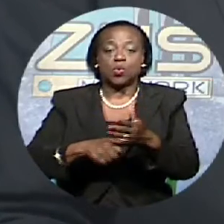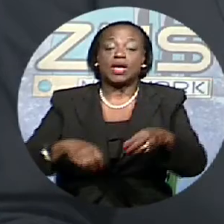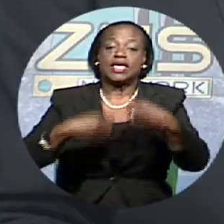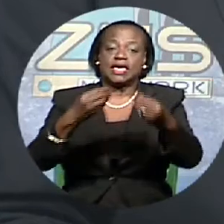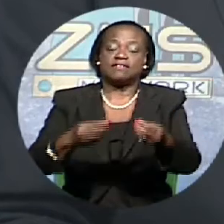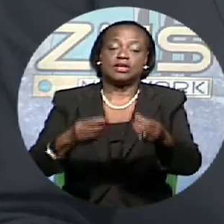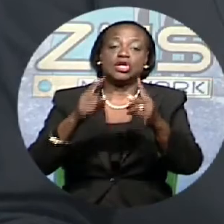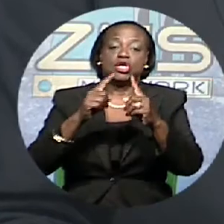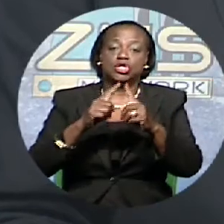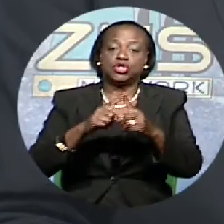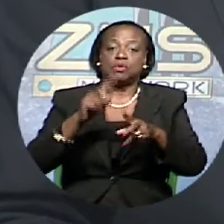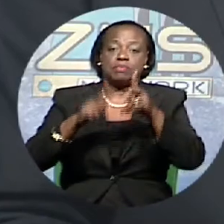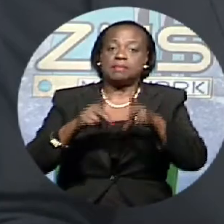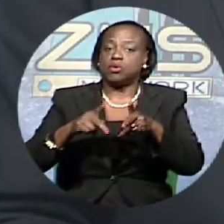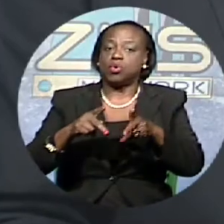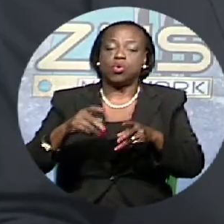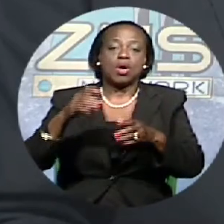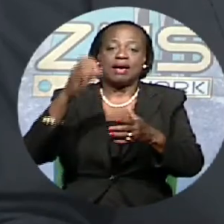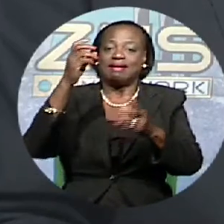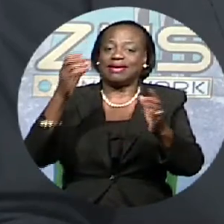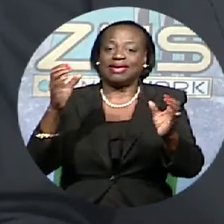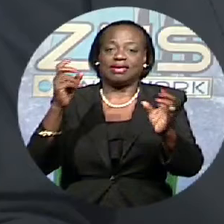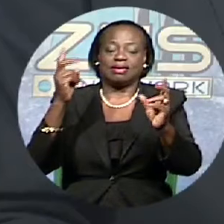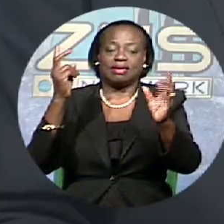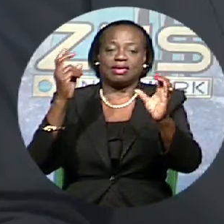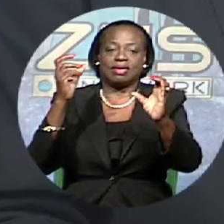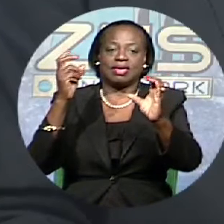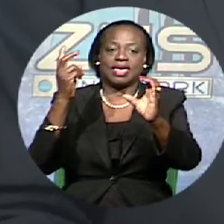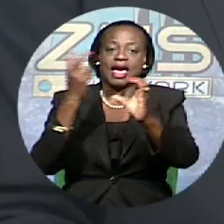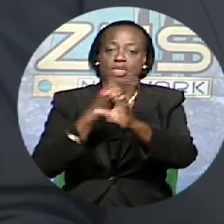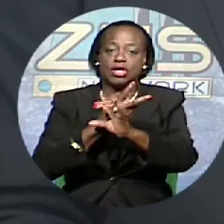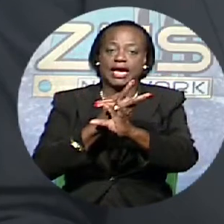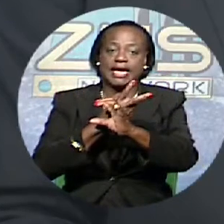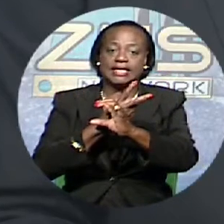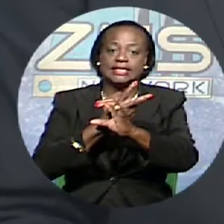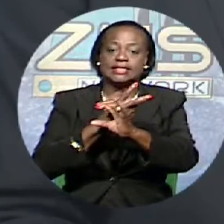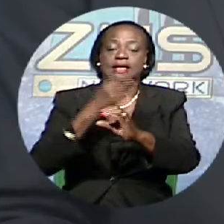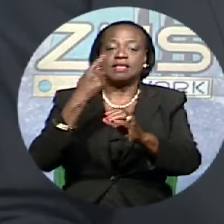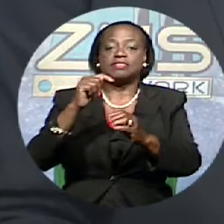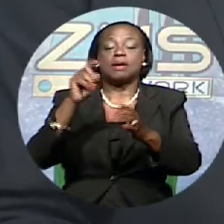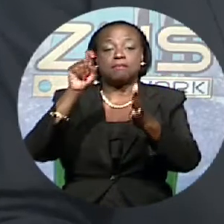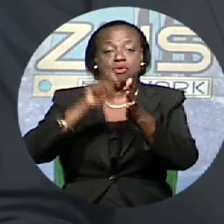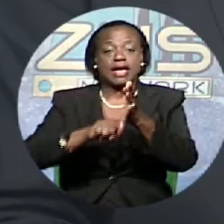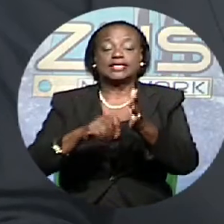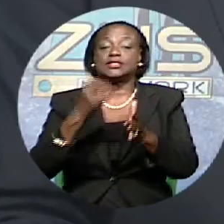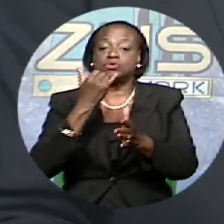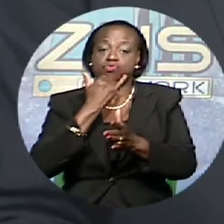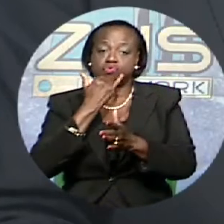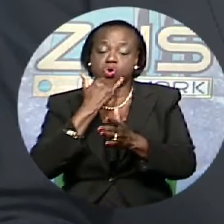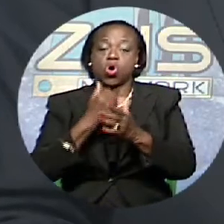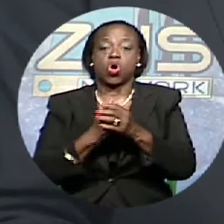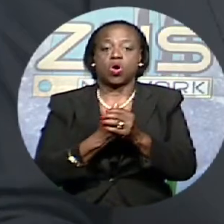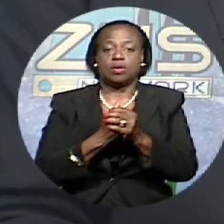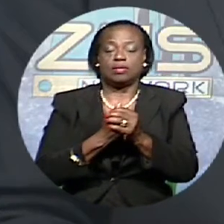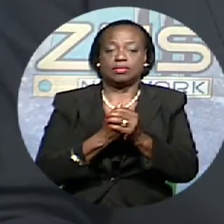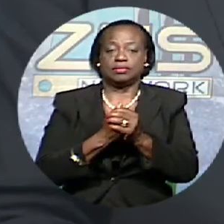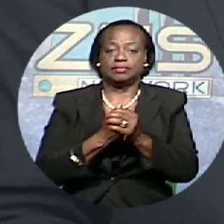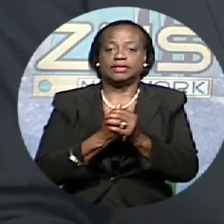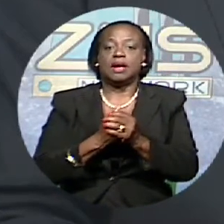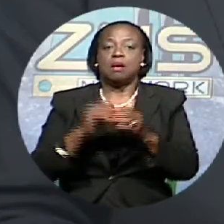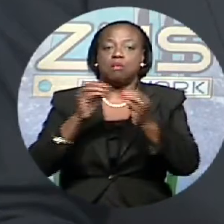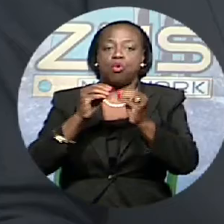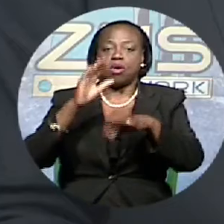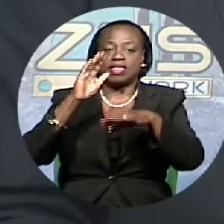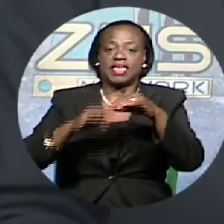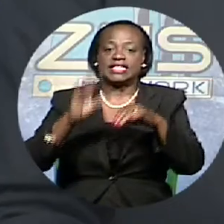be making incorrect calculations. Consumers are entitled to refunds if the amounts identified as tax or VAT exceed